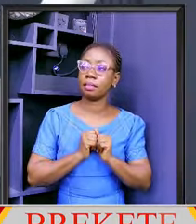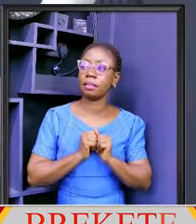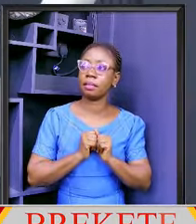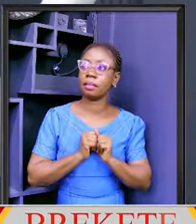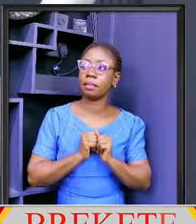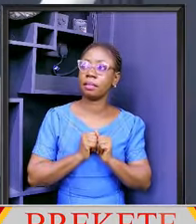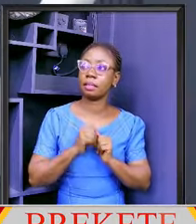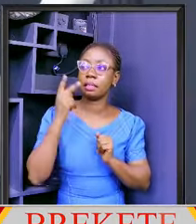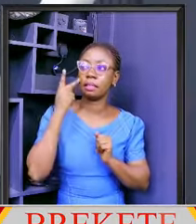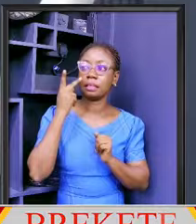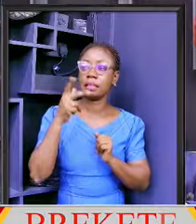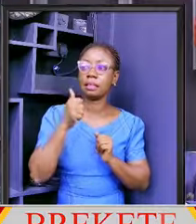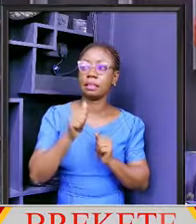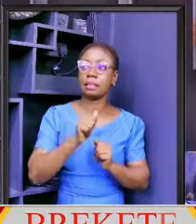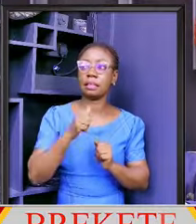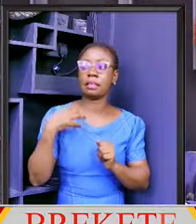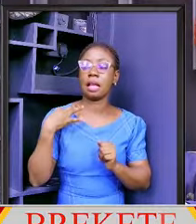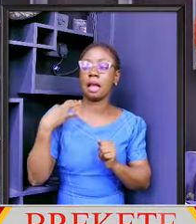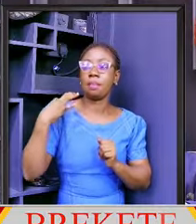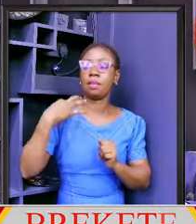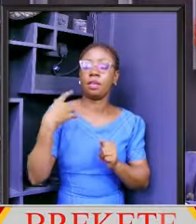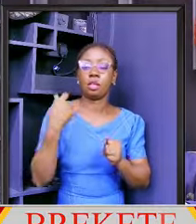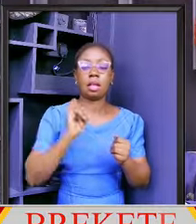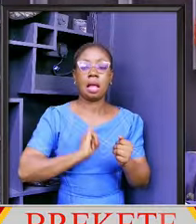See the application I wrote to CAC, madam.